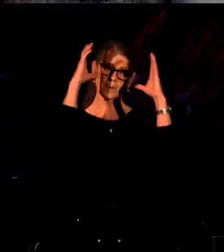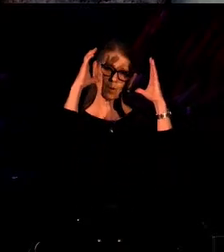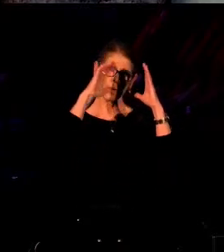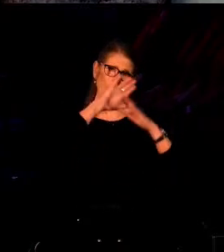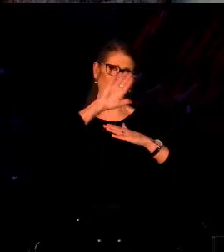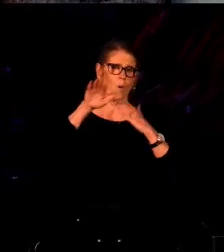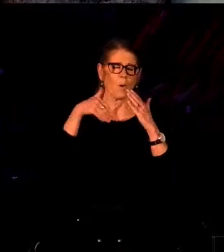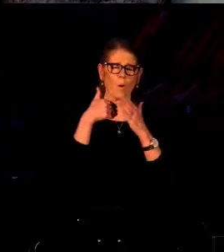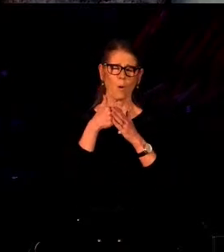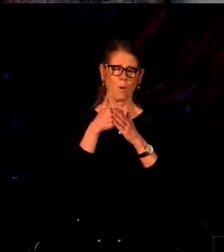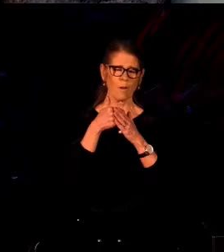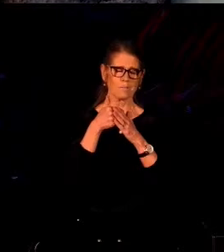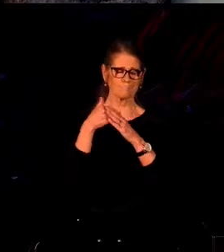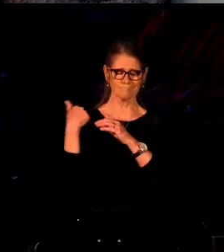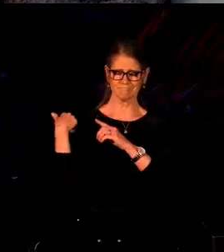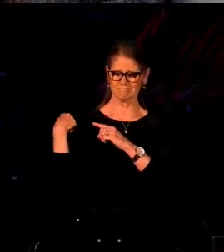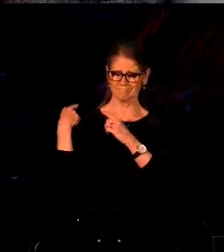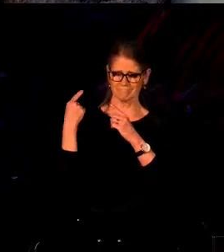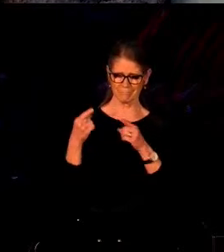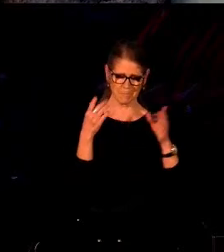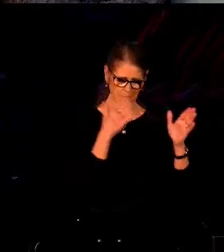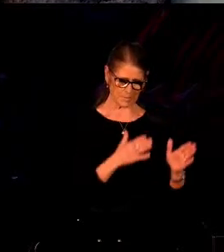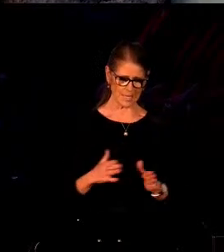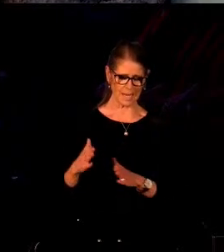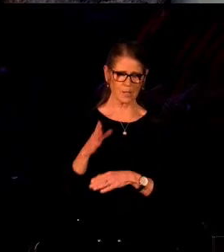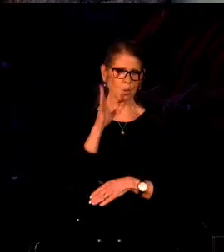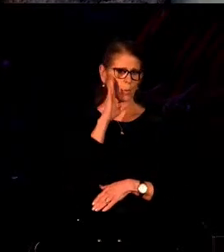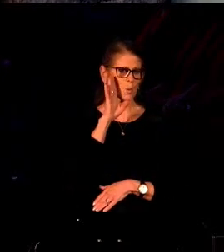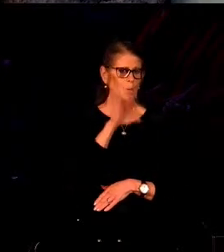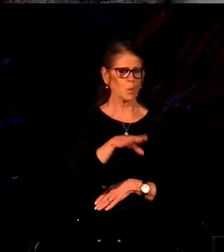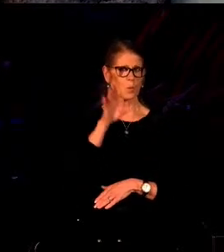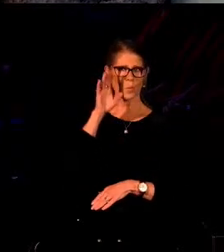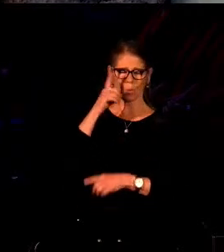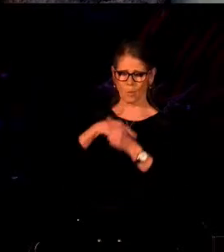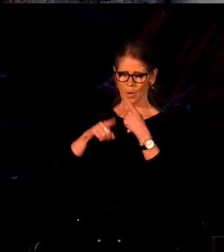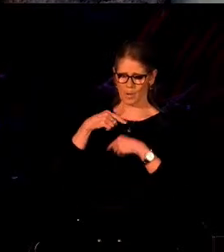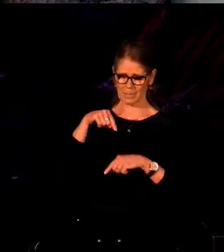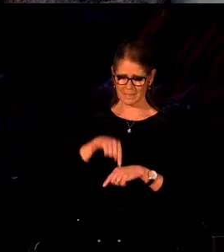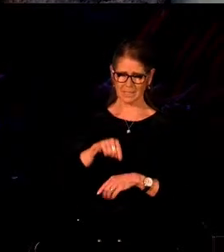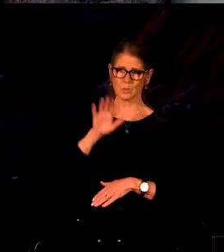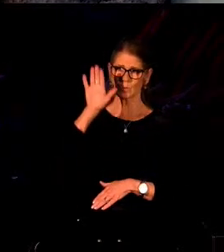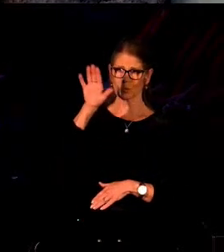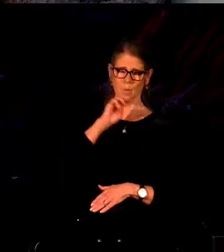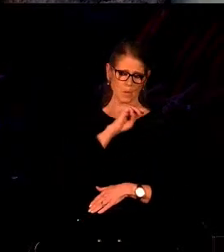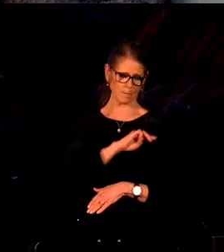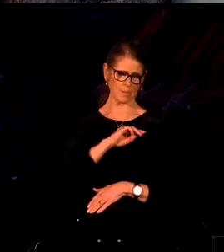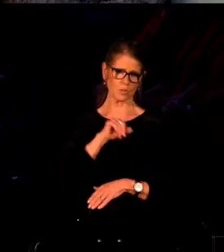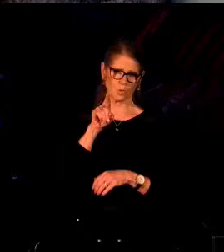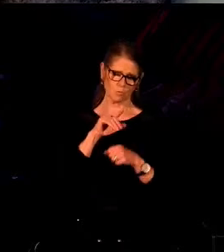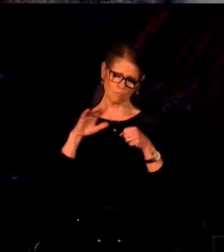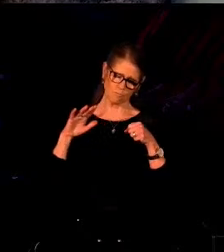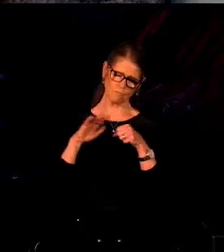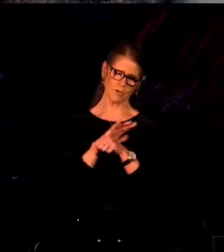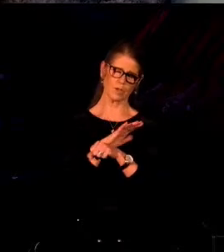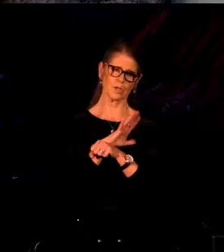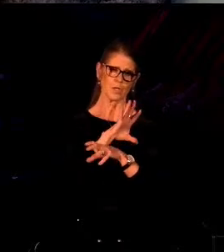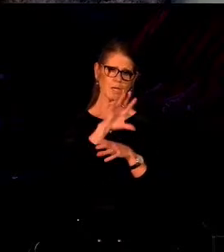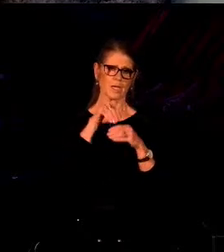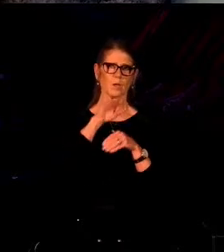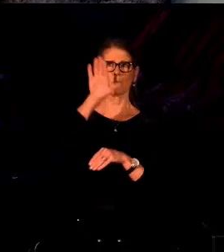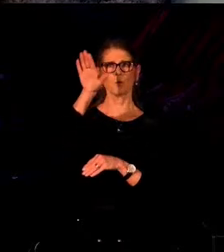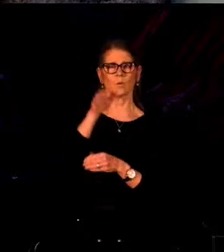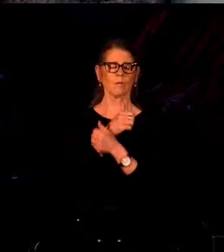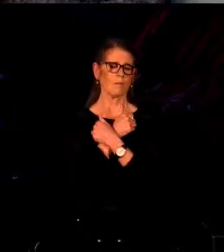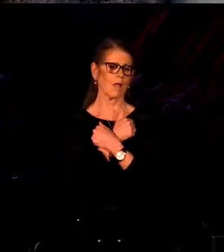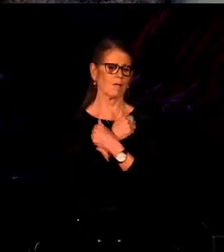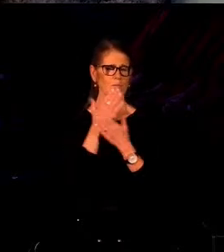you always knew it was coming, and this was the mission, and you fulfilled it in love. We thank you, Lord, for that